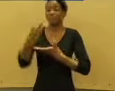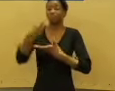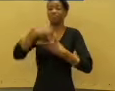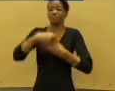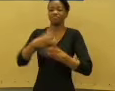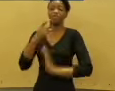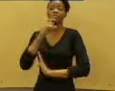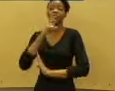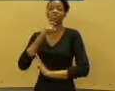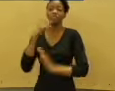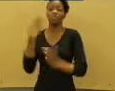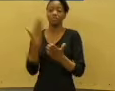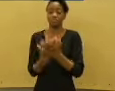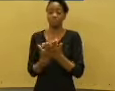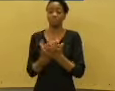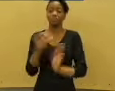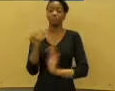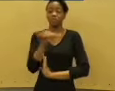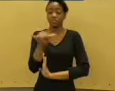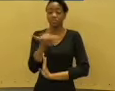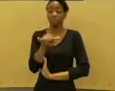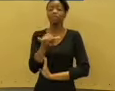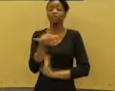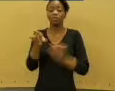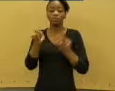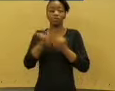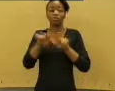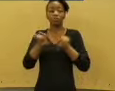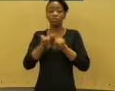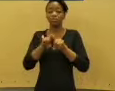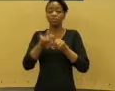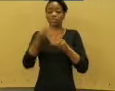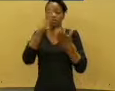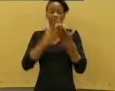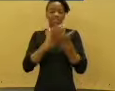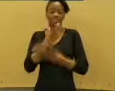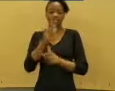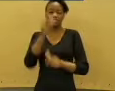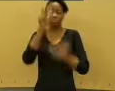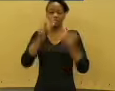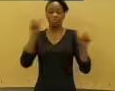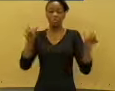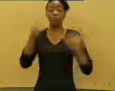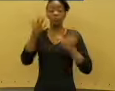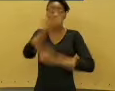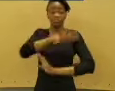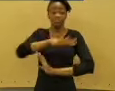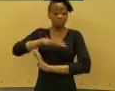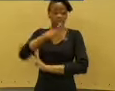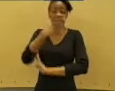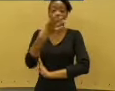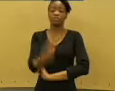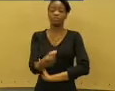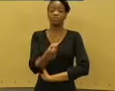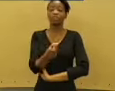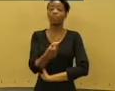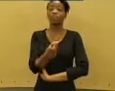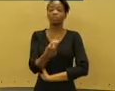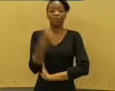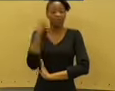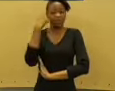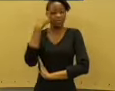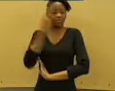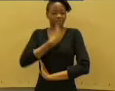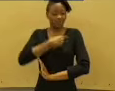how can you better affirm the rights of people within your space. So I don't think that the trans protocol is going to be the